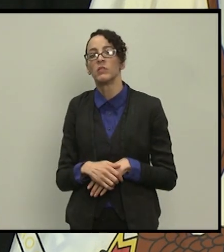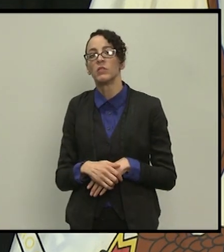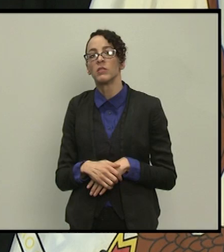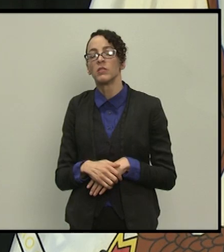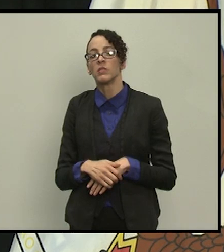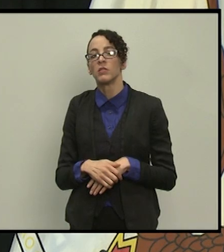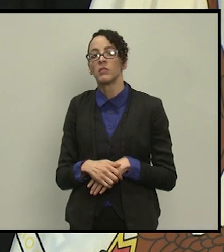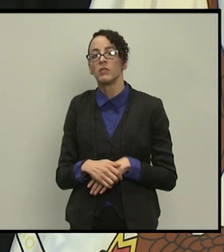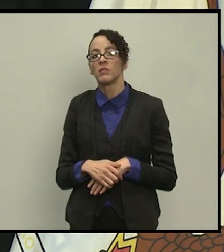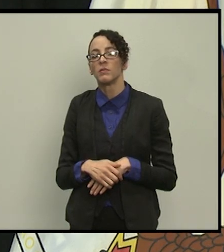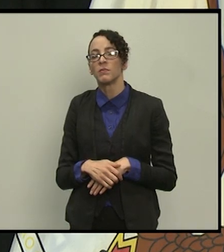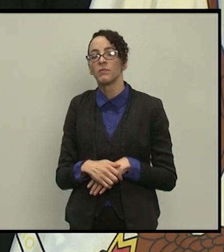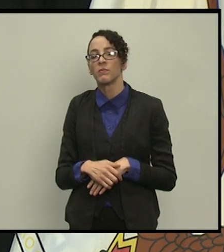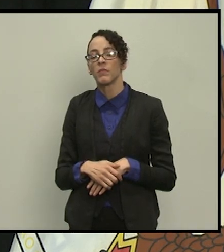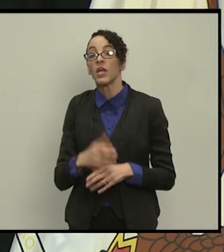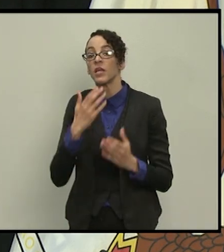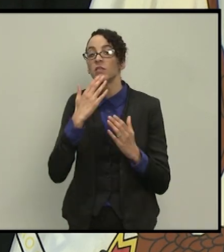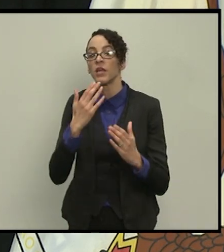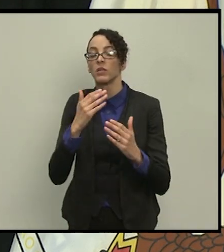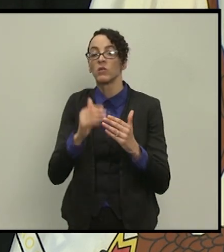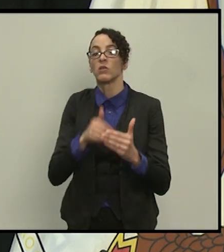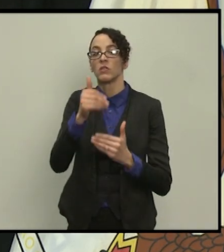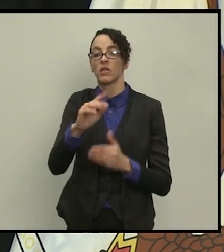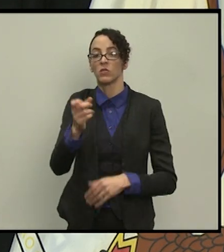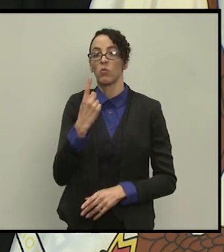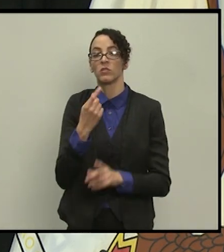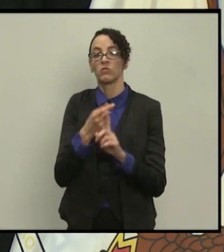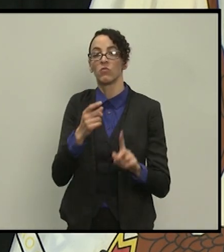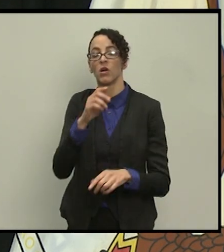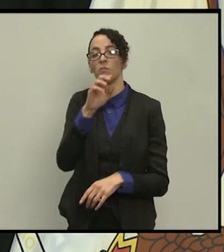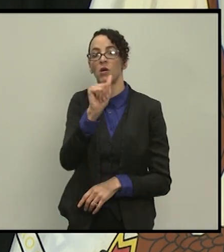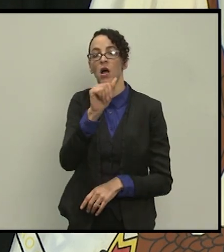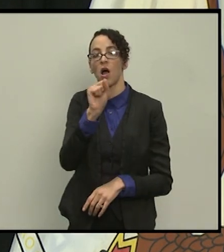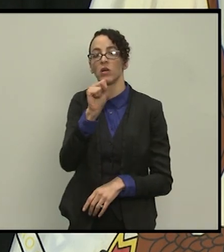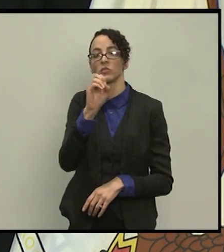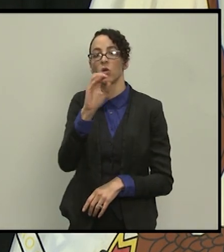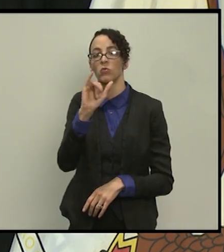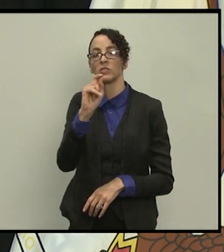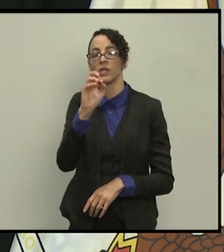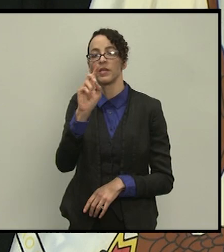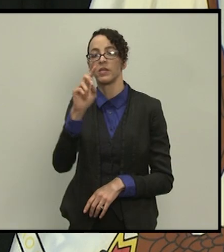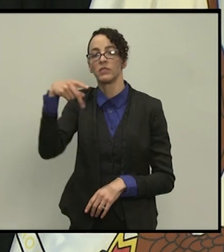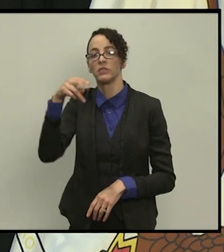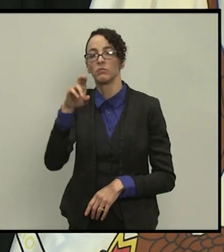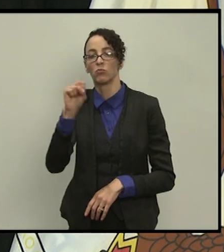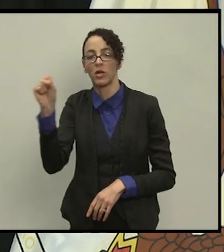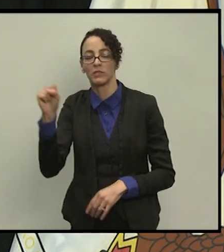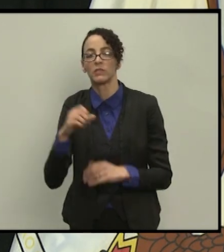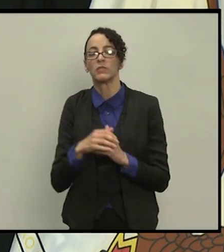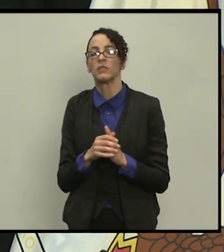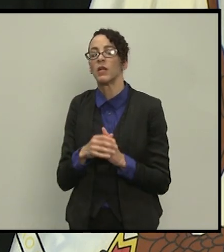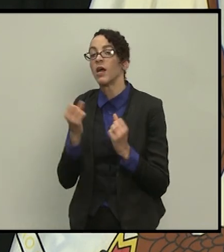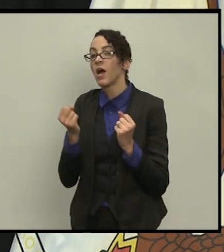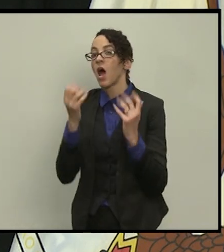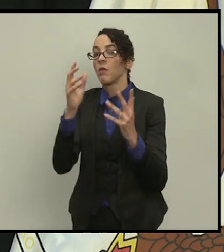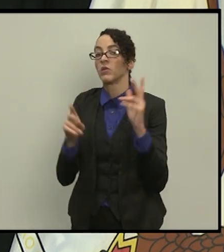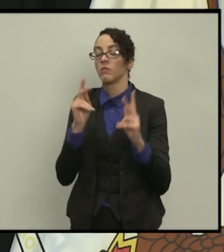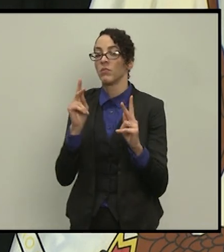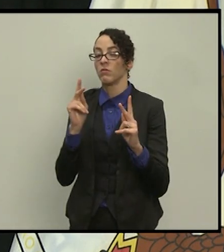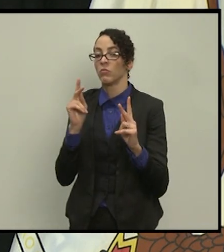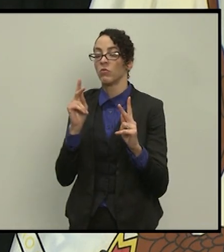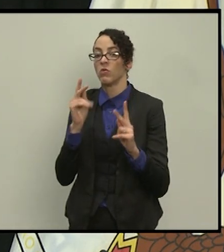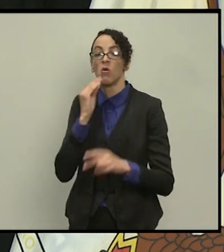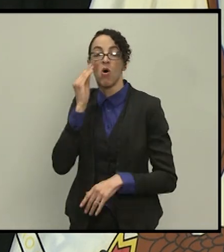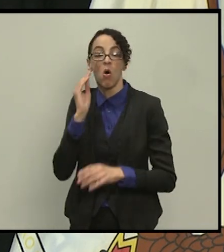The next question is from Janie Haar, the Associated Press. How many homeless people to date have been tested have tested positive